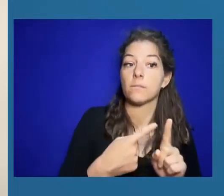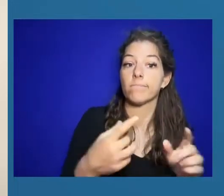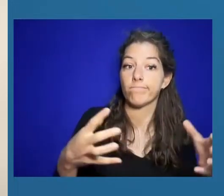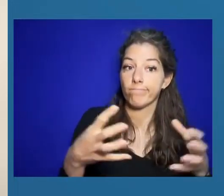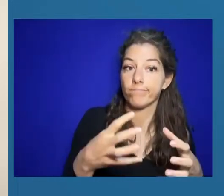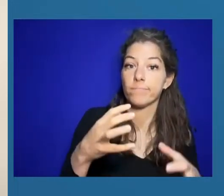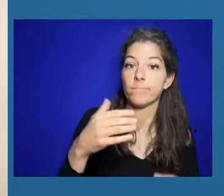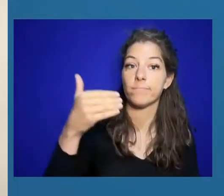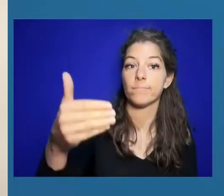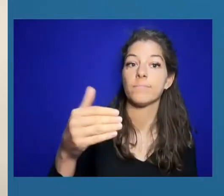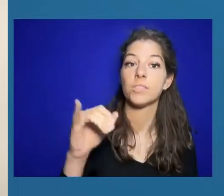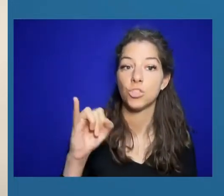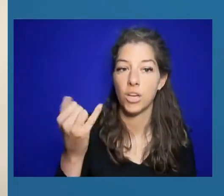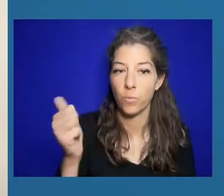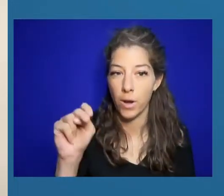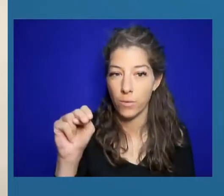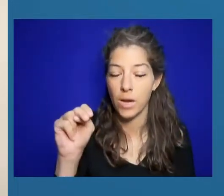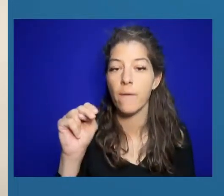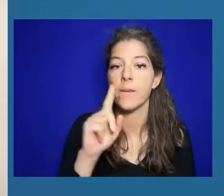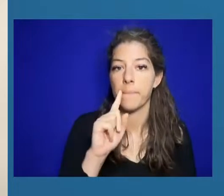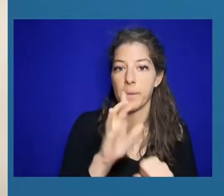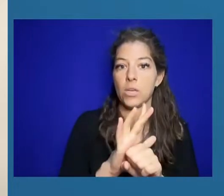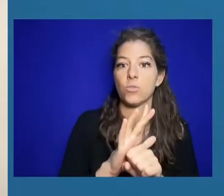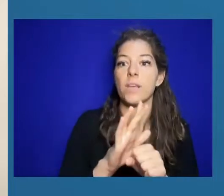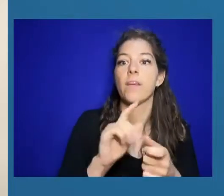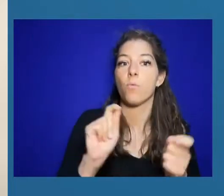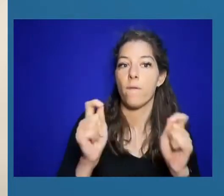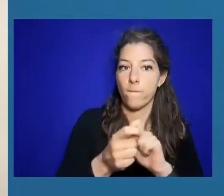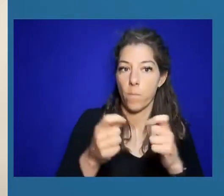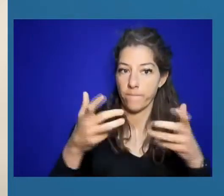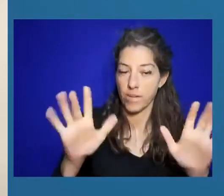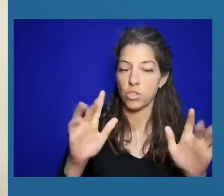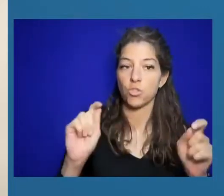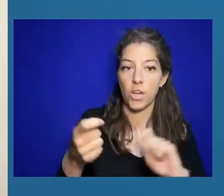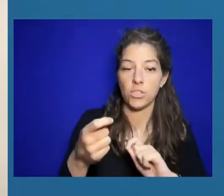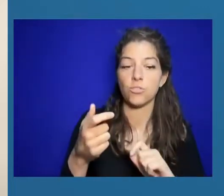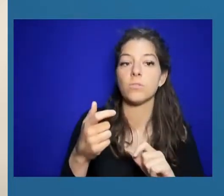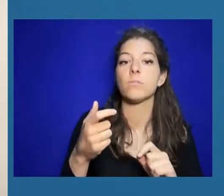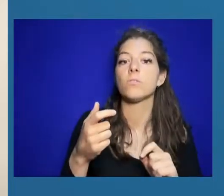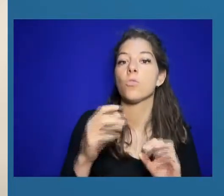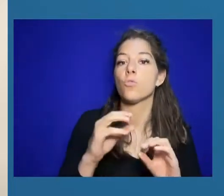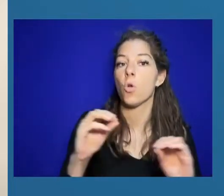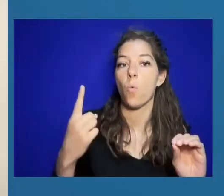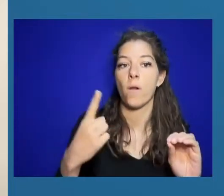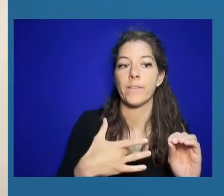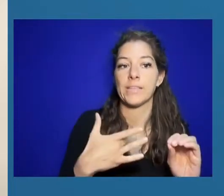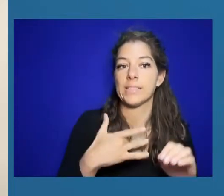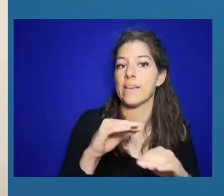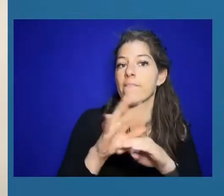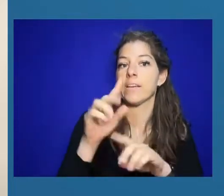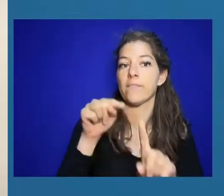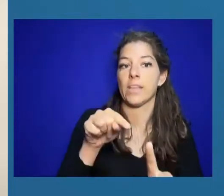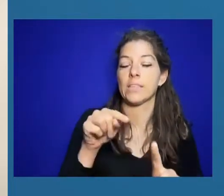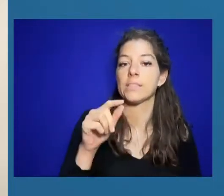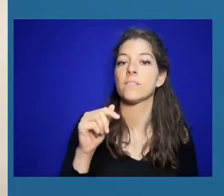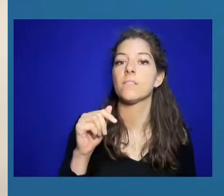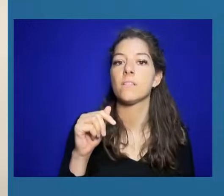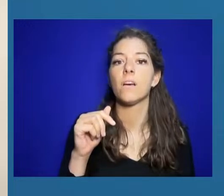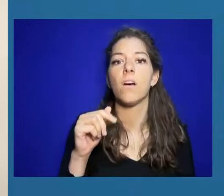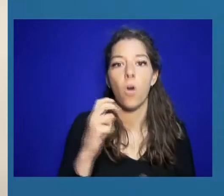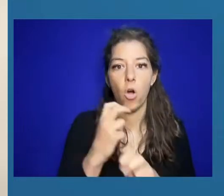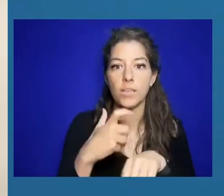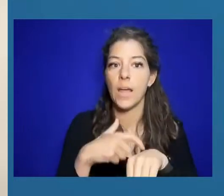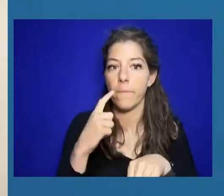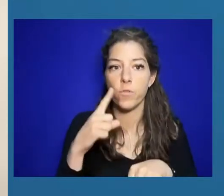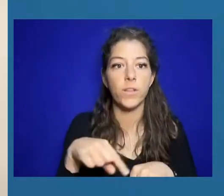January. I've committed to getting this reform done, to get it changed, so no one feels the effect. It's been a troubling time for these